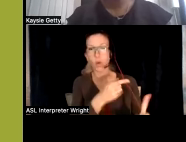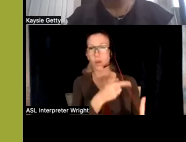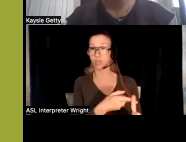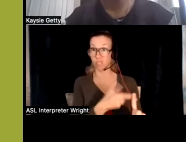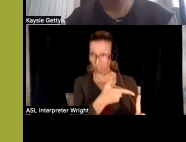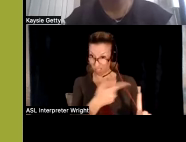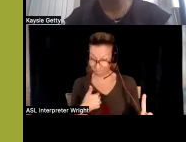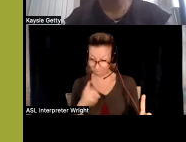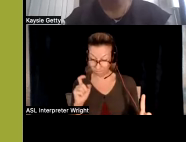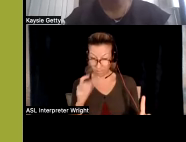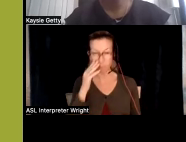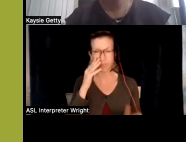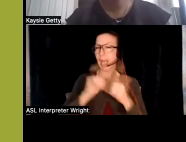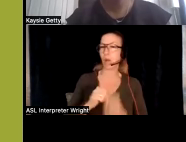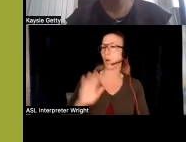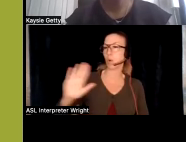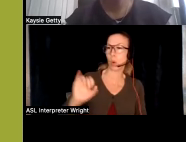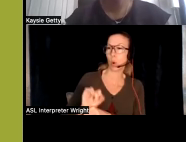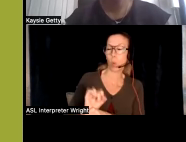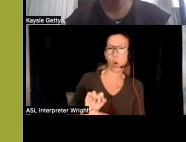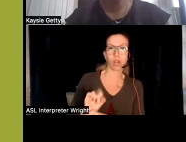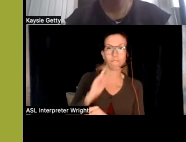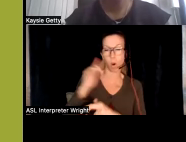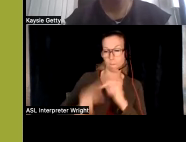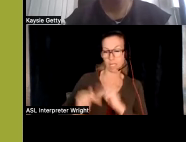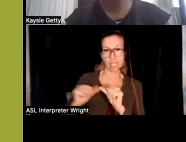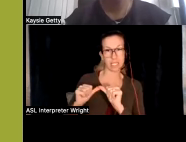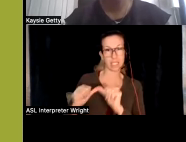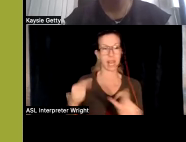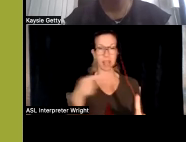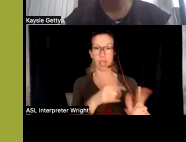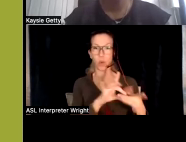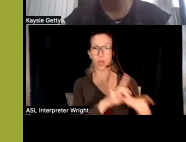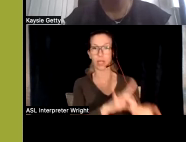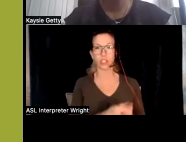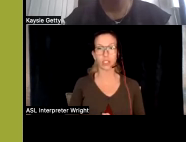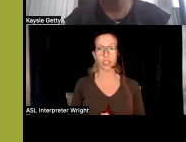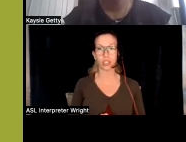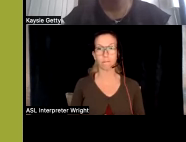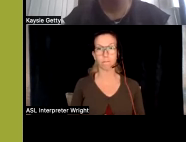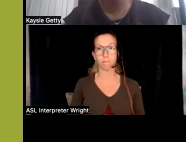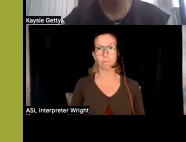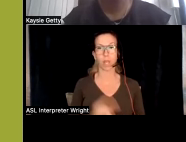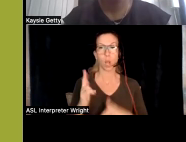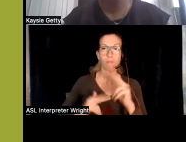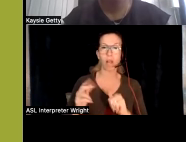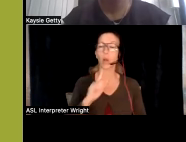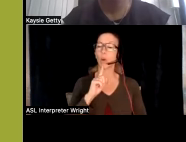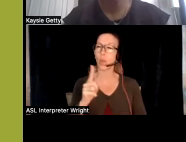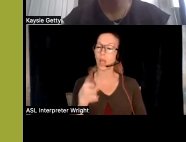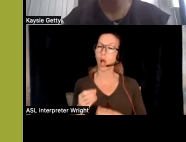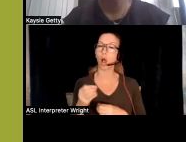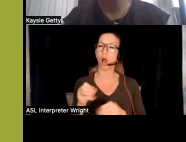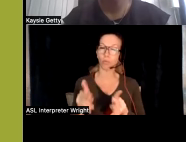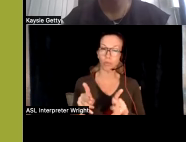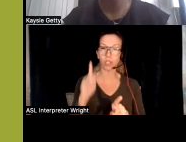helping to build and sustain that relationship? Provide real opportunities, not token opportunities for decision making. Are they setting goals around